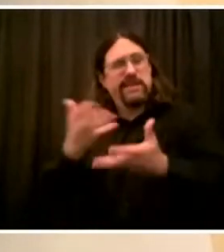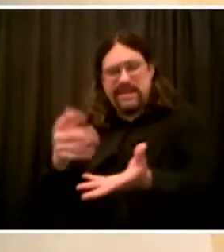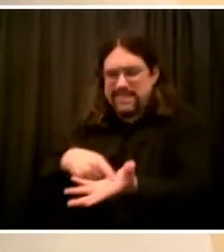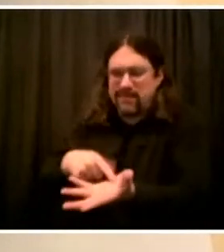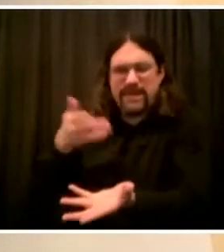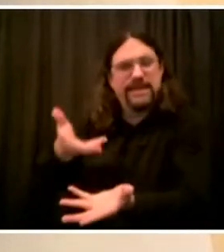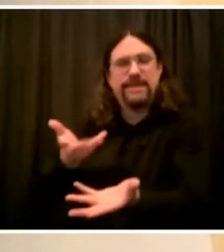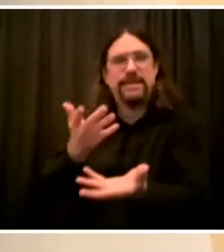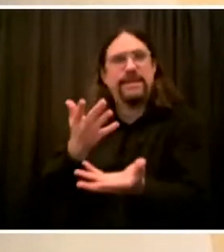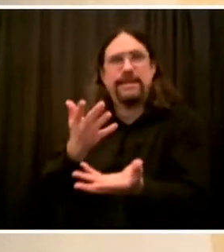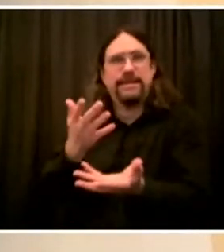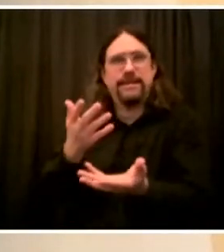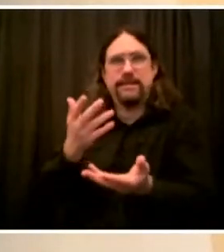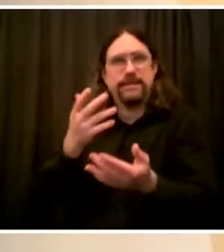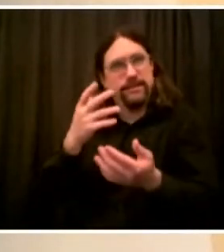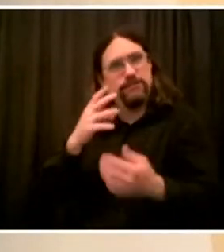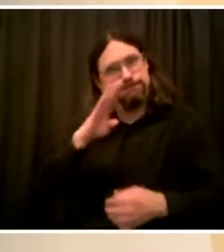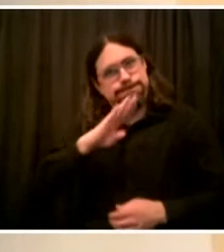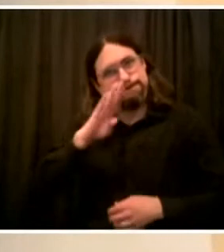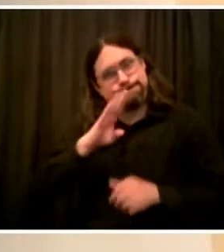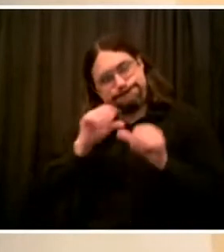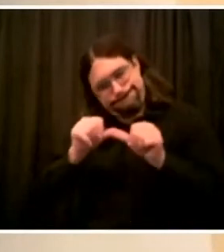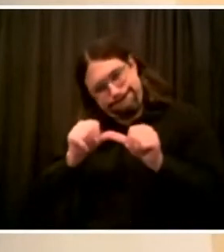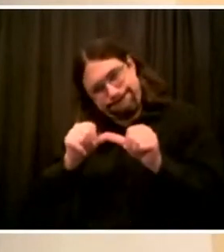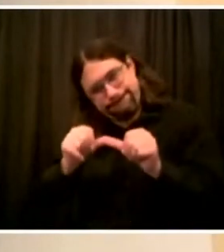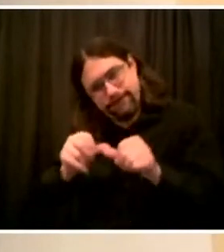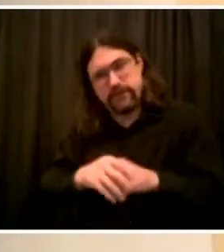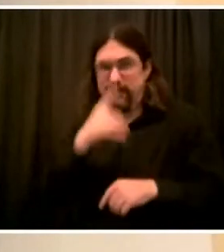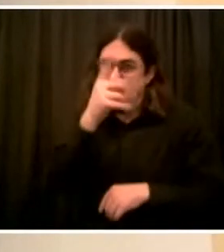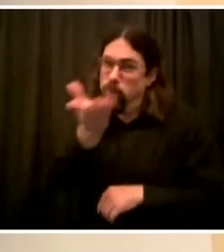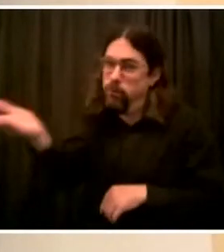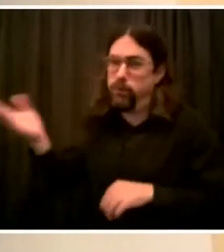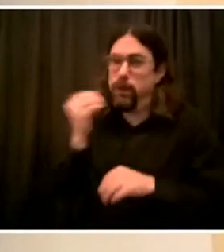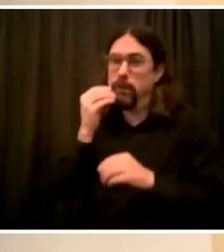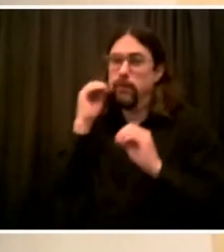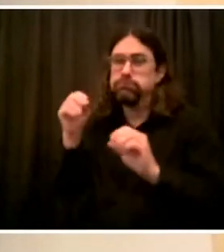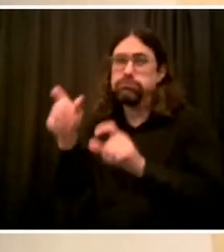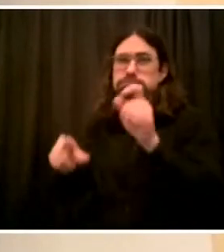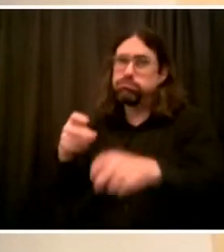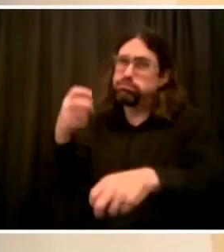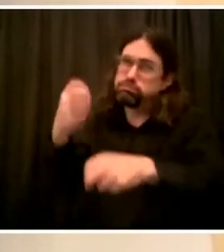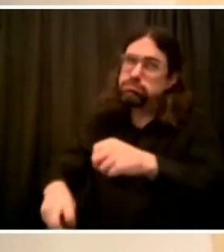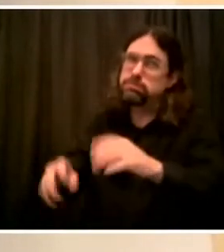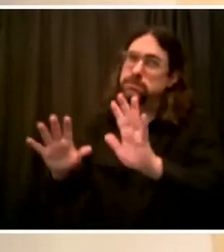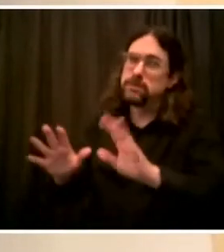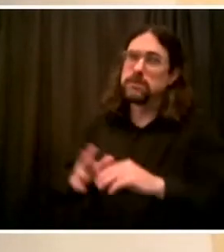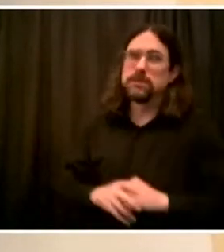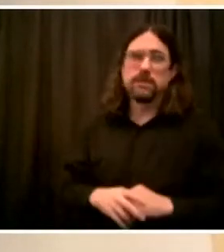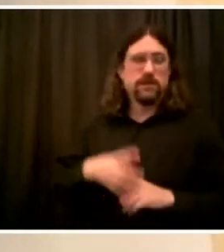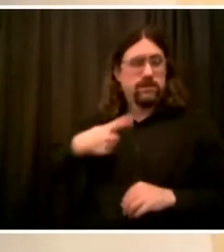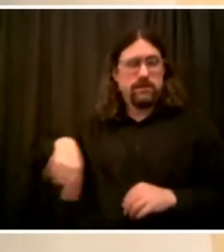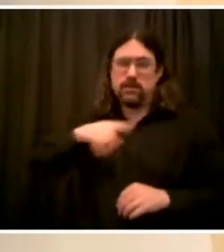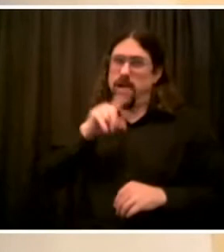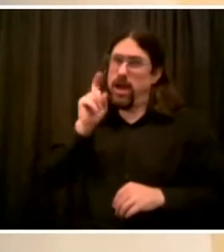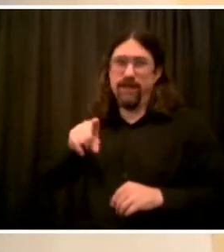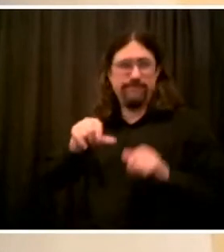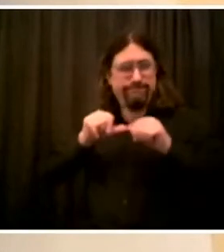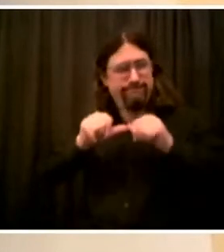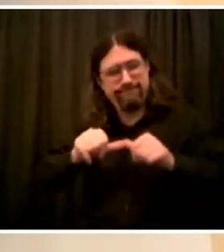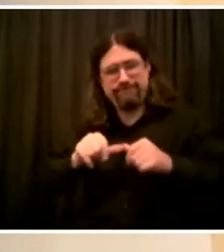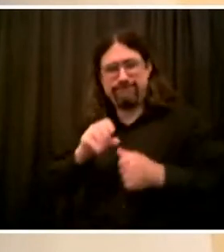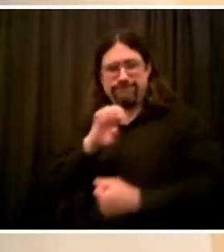night to the same person who engaged enough to go to the front door of the shelter but not stay. And then night after night to the person who came to the front door and